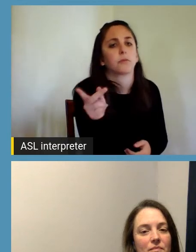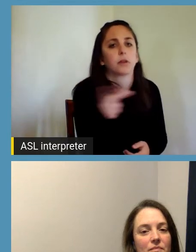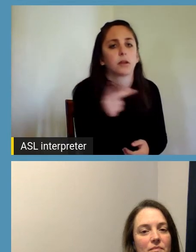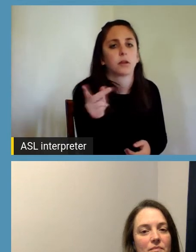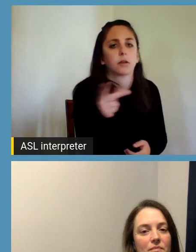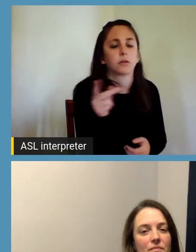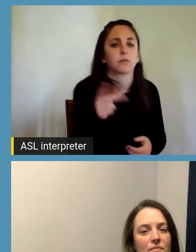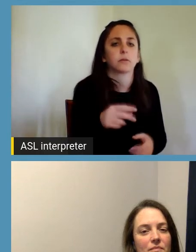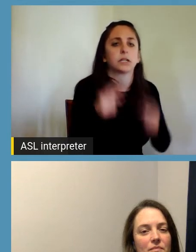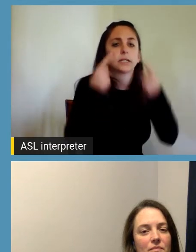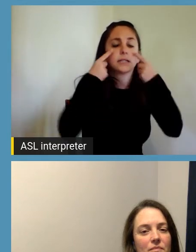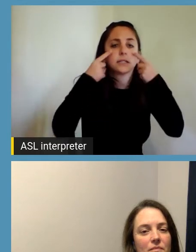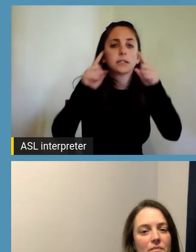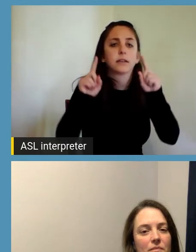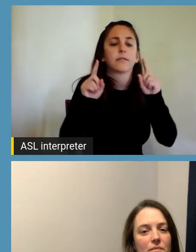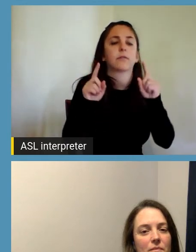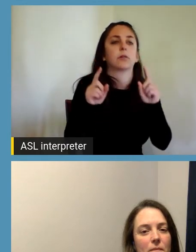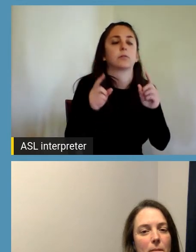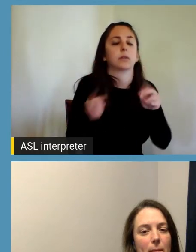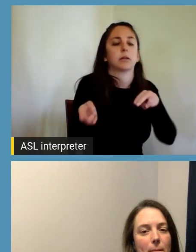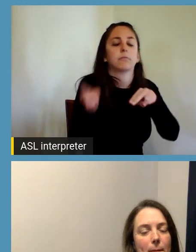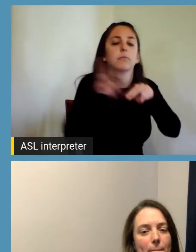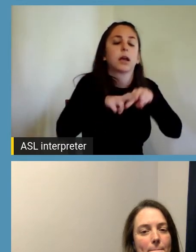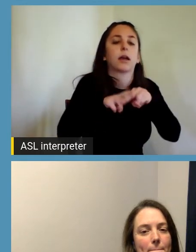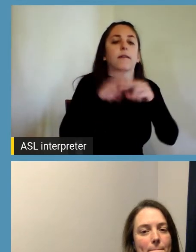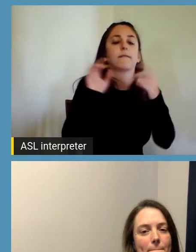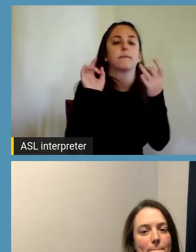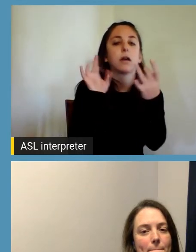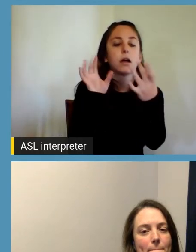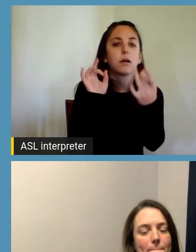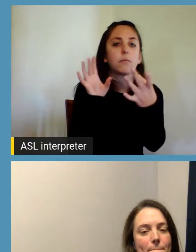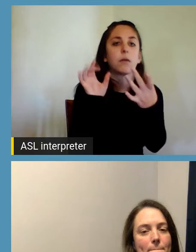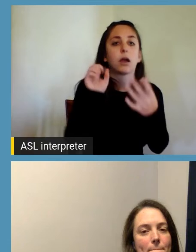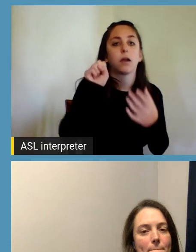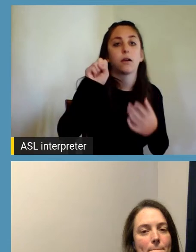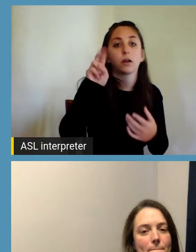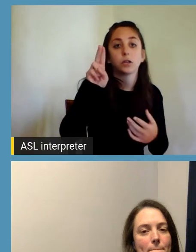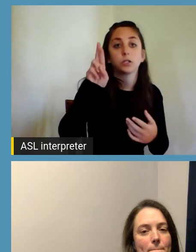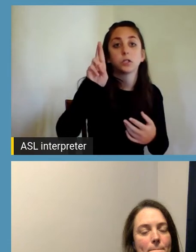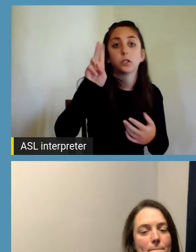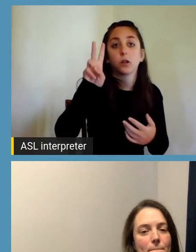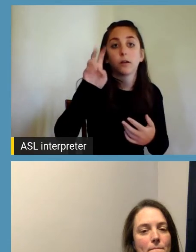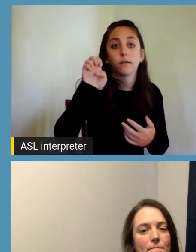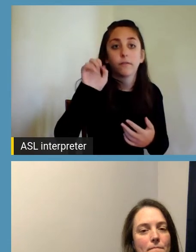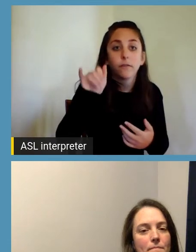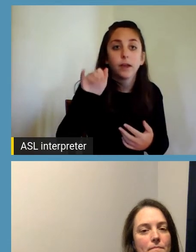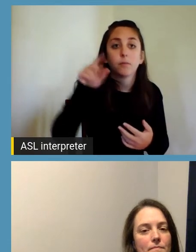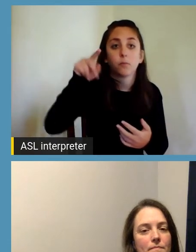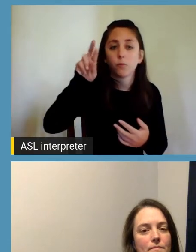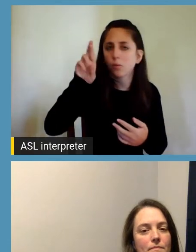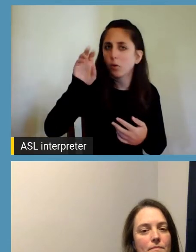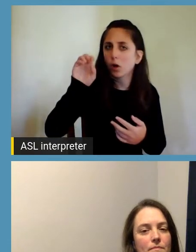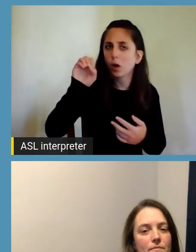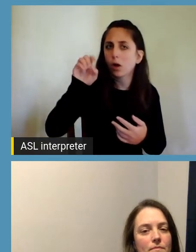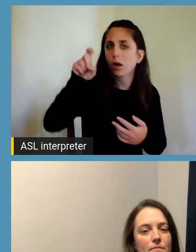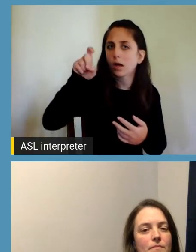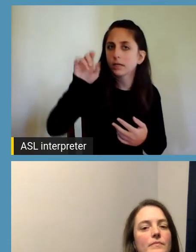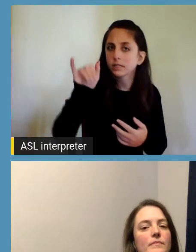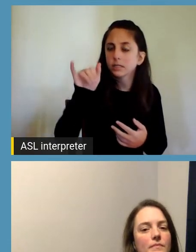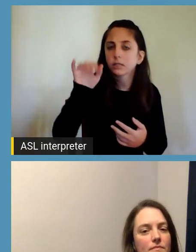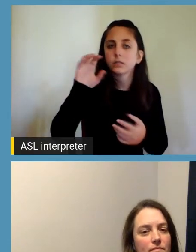active versus passive feedback? Is it surveys or proxy sensors or something like button